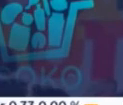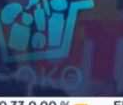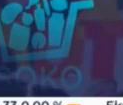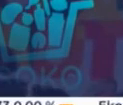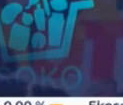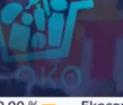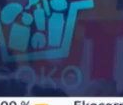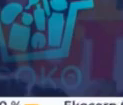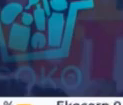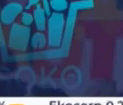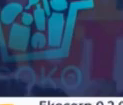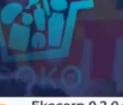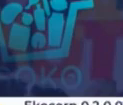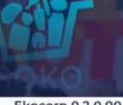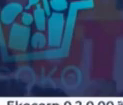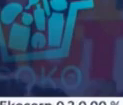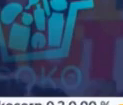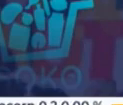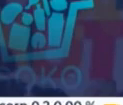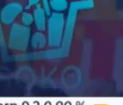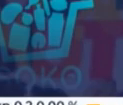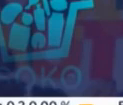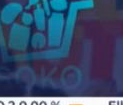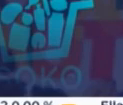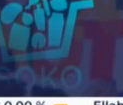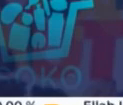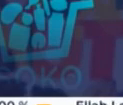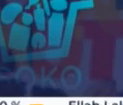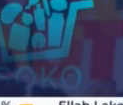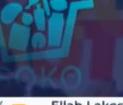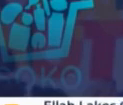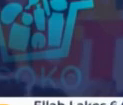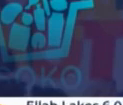we are happy to actually be associated with the people who